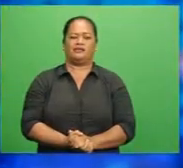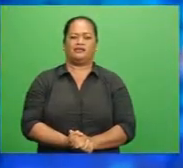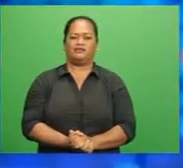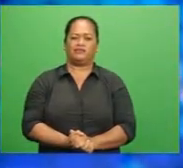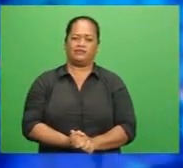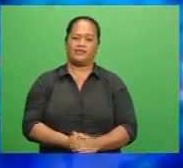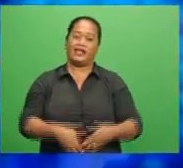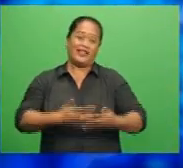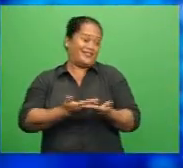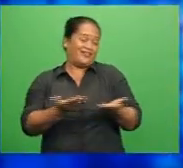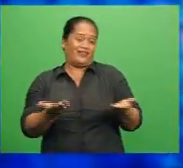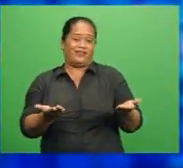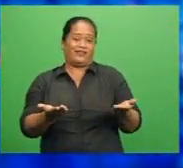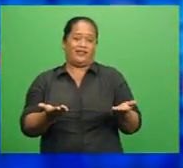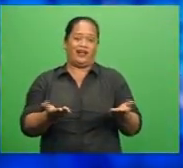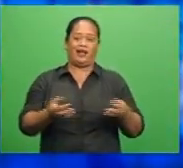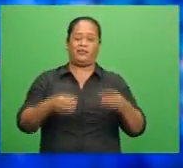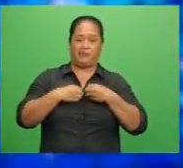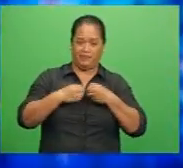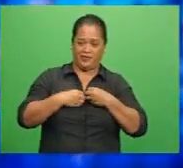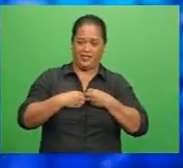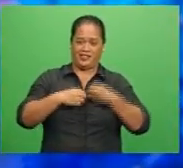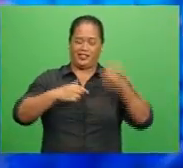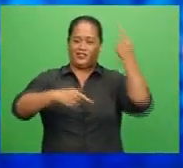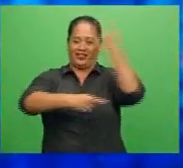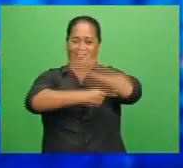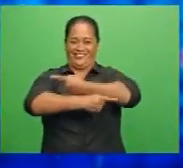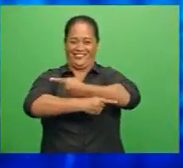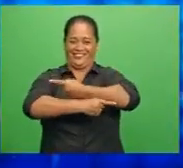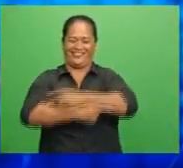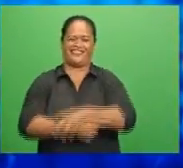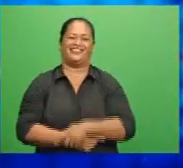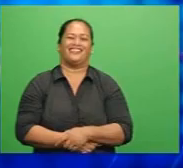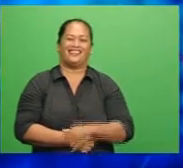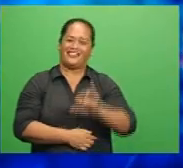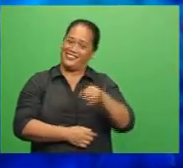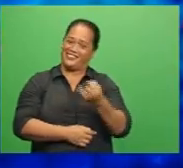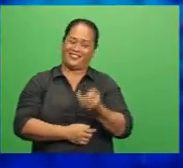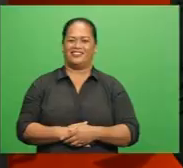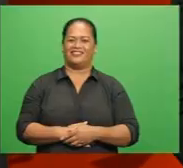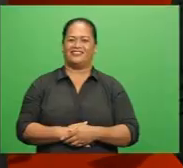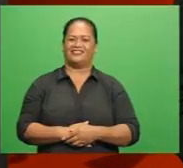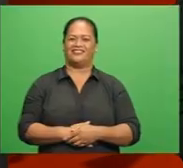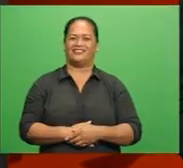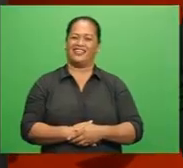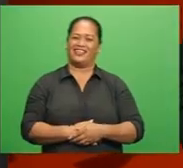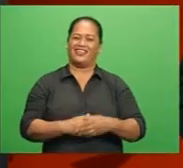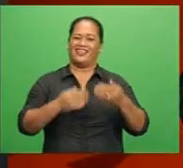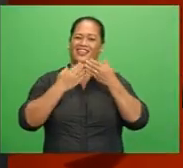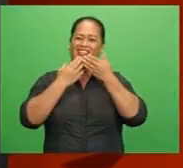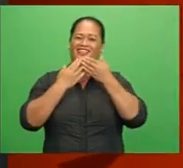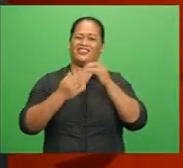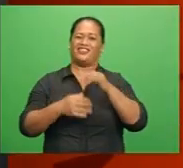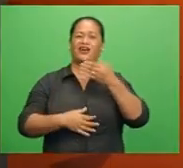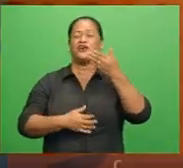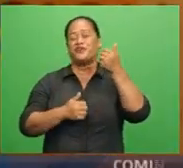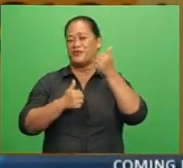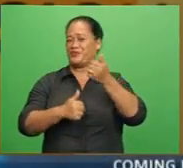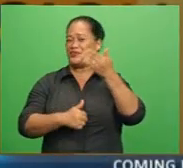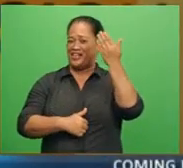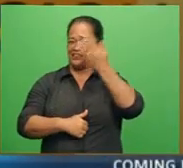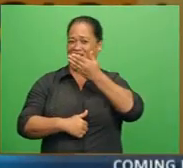And that's all from Business Tonight. Jamie is up next with all the very latest in sports. Vinaka Josiah, and good evening. Coming